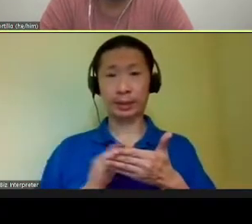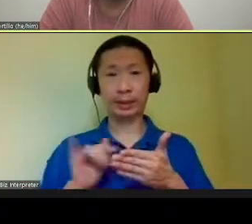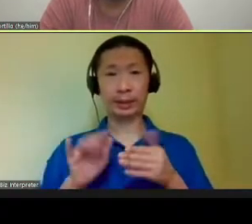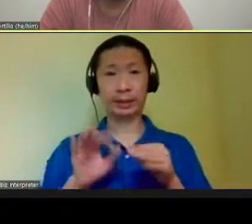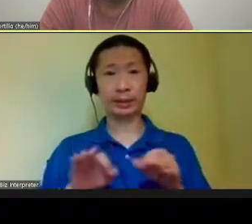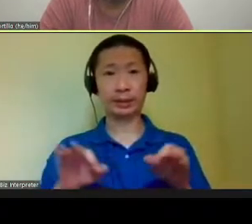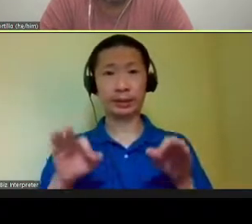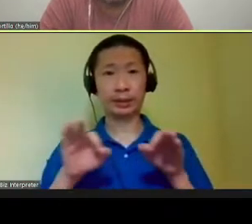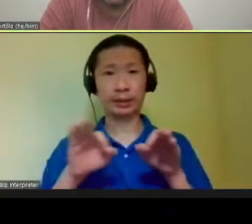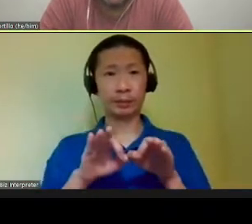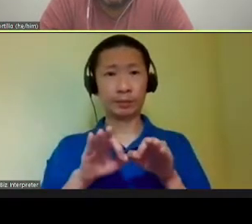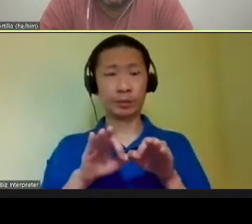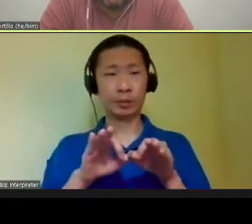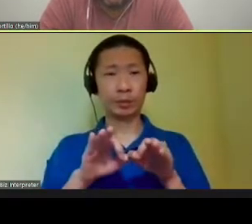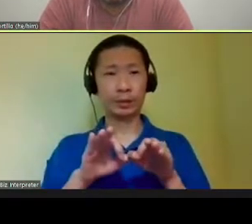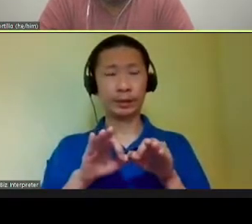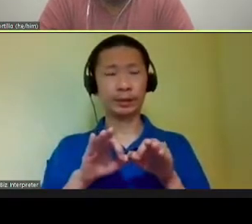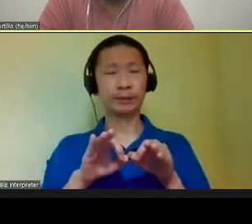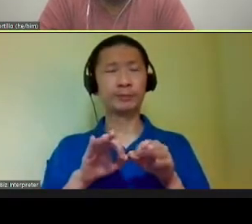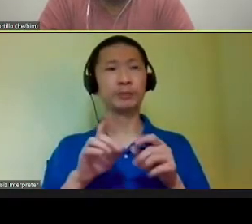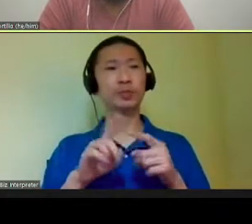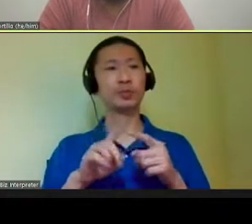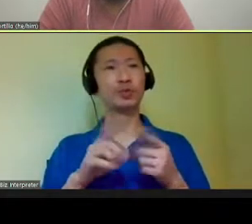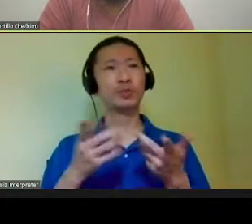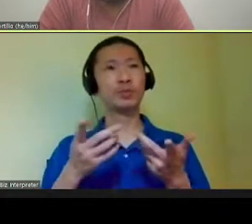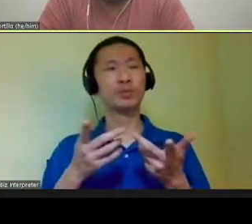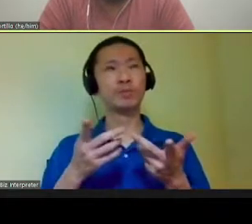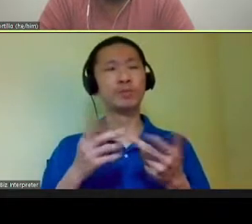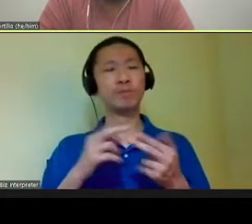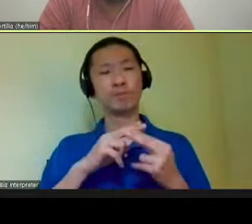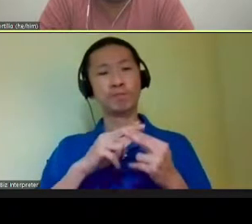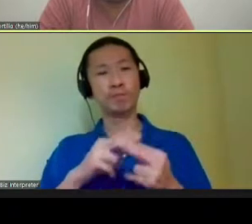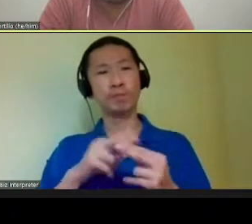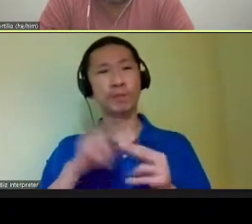to name this